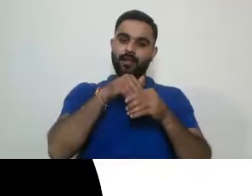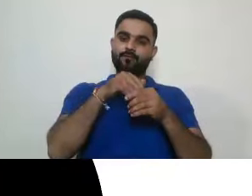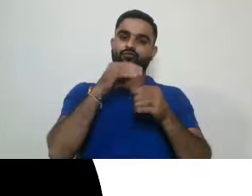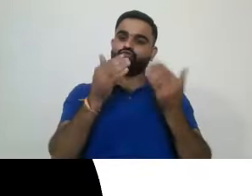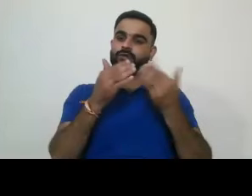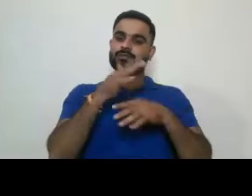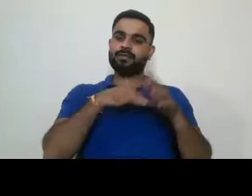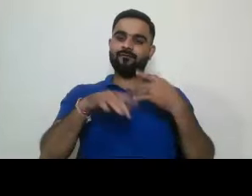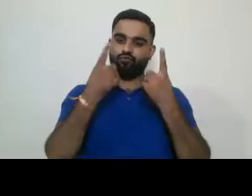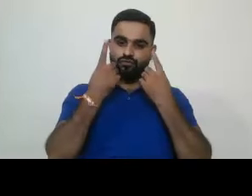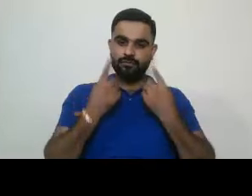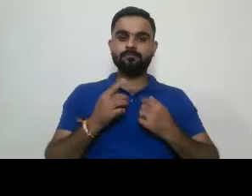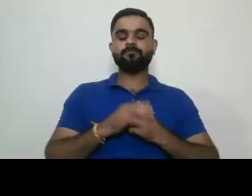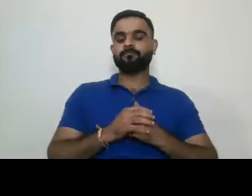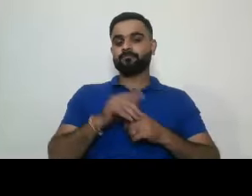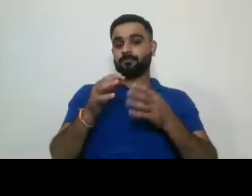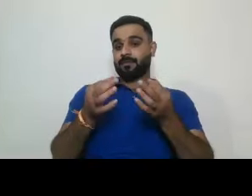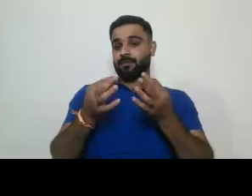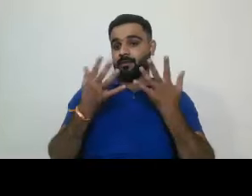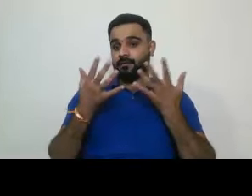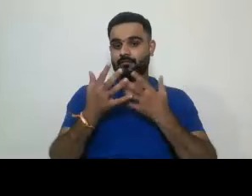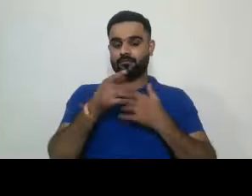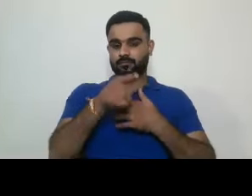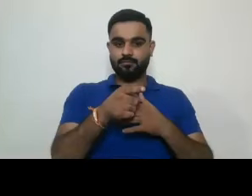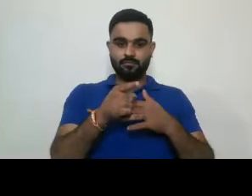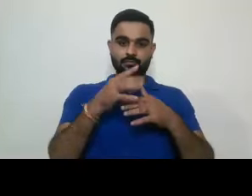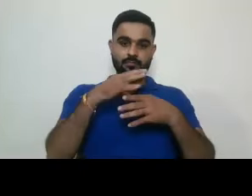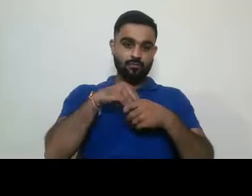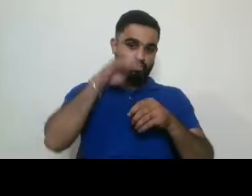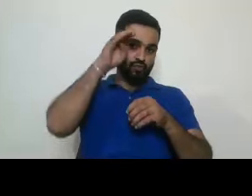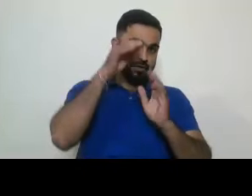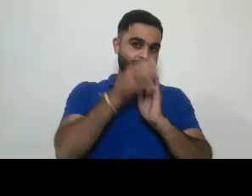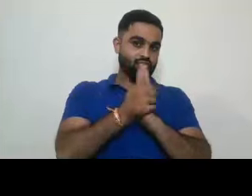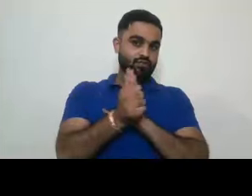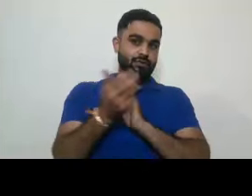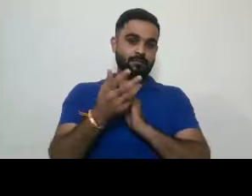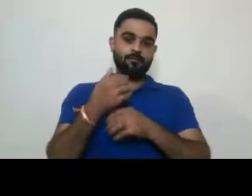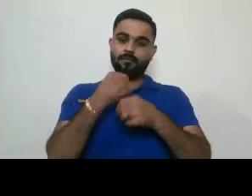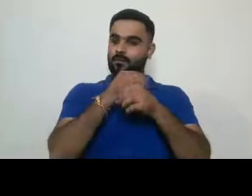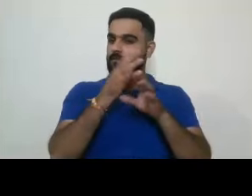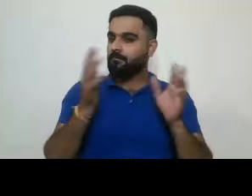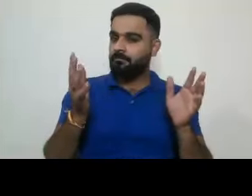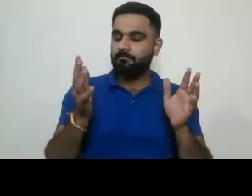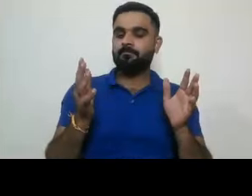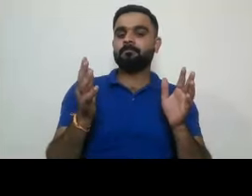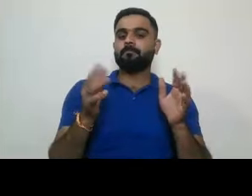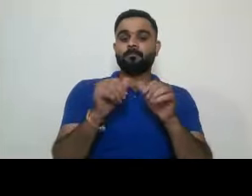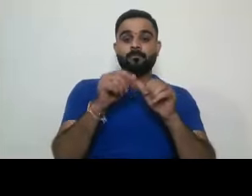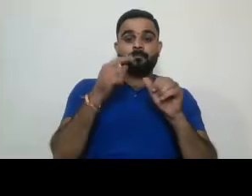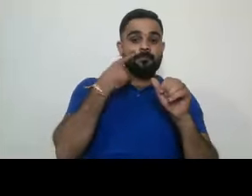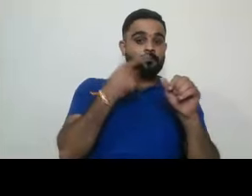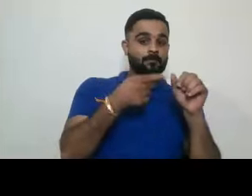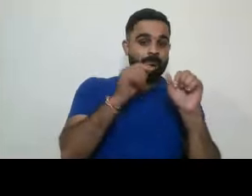research. And specifically for listening skills, what they have been using is a generative AI. And that's why we